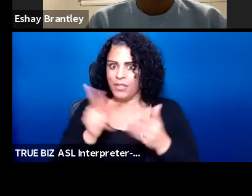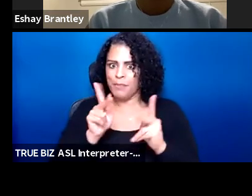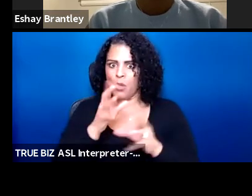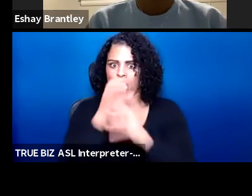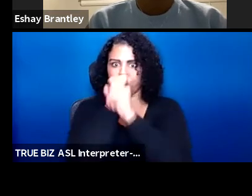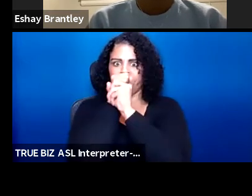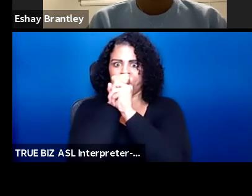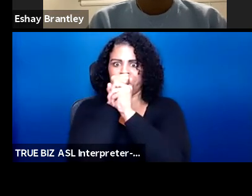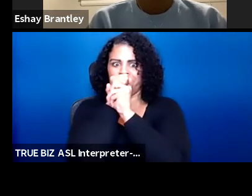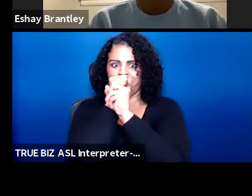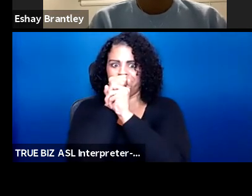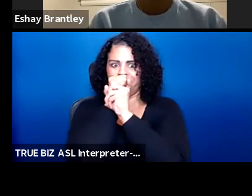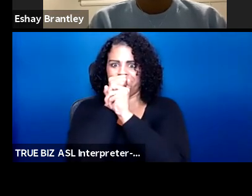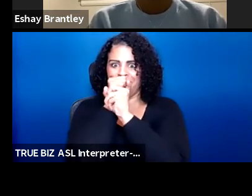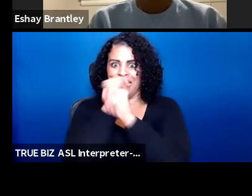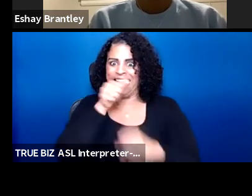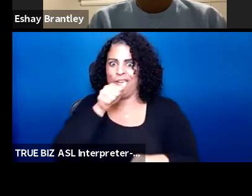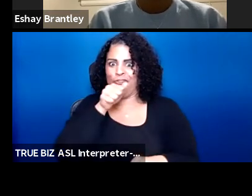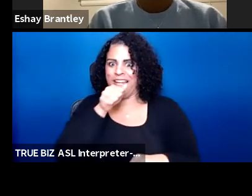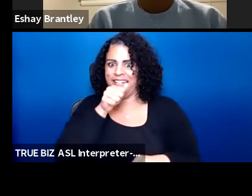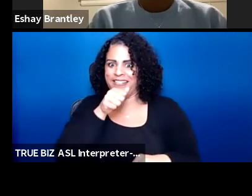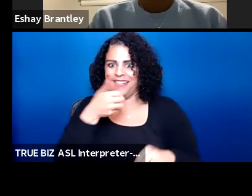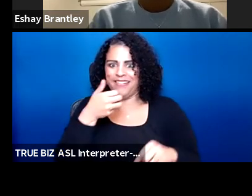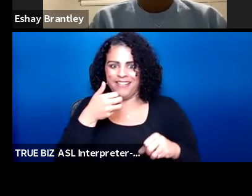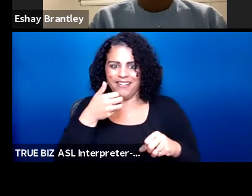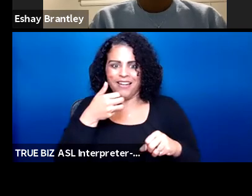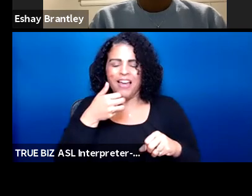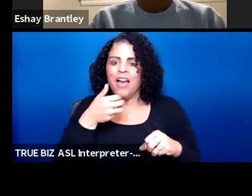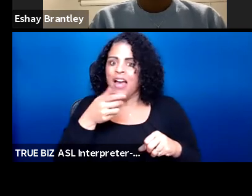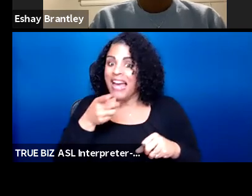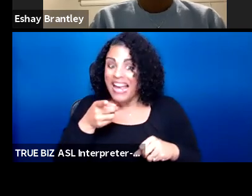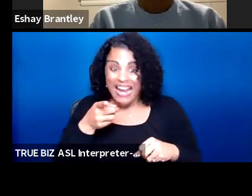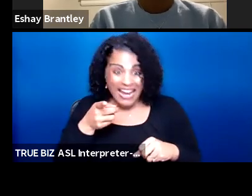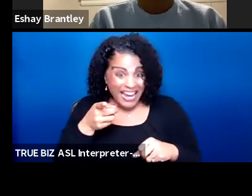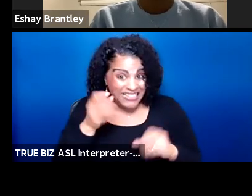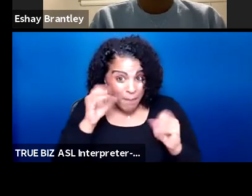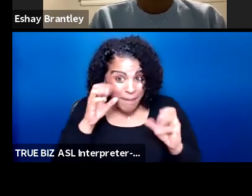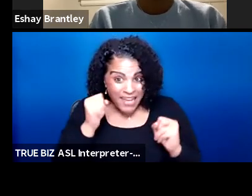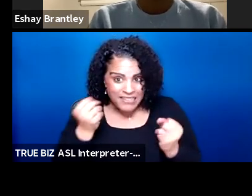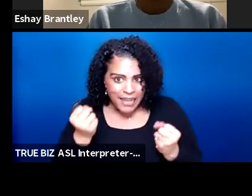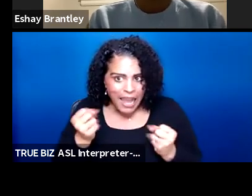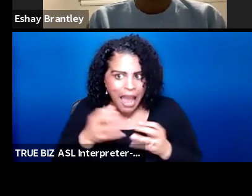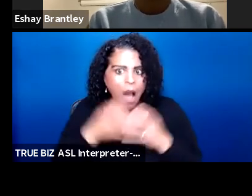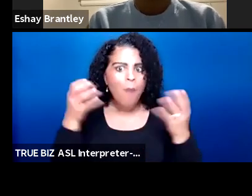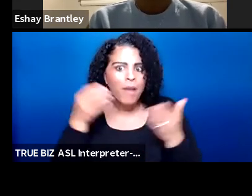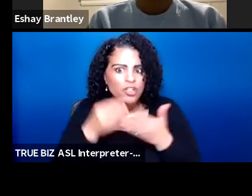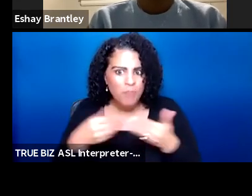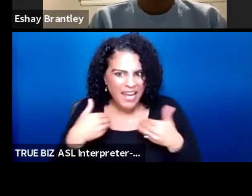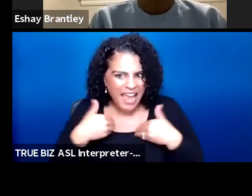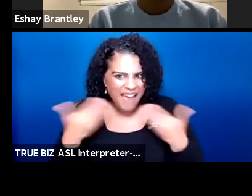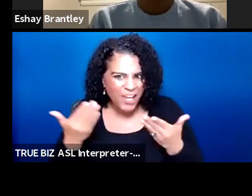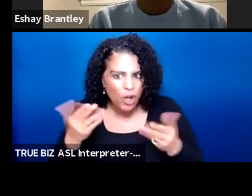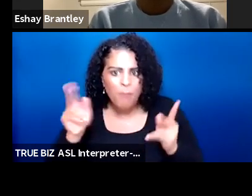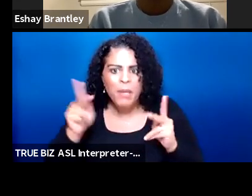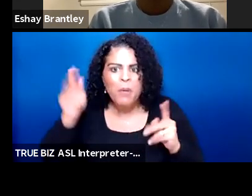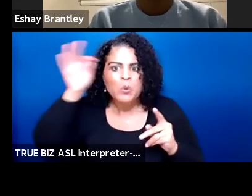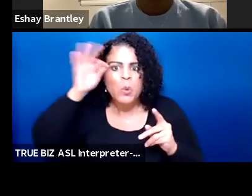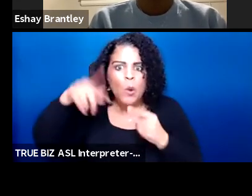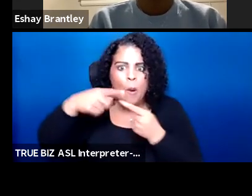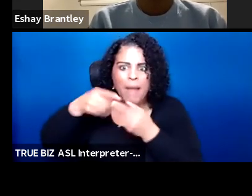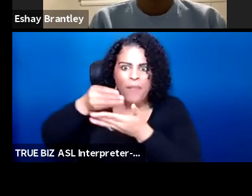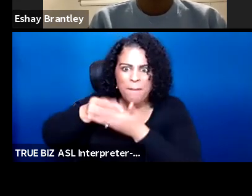know, like, it's amazing how much money actually does exist here that people just don't know about, just